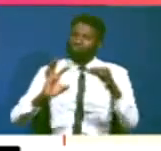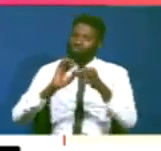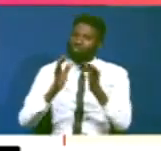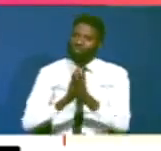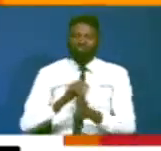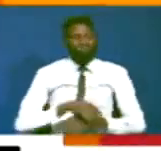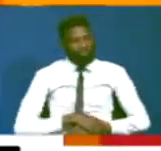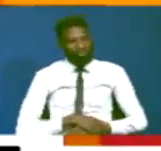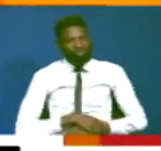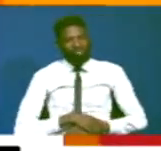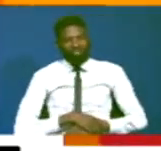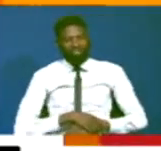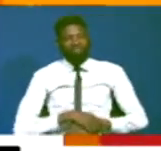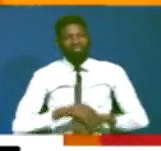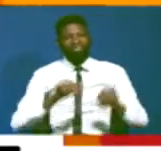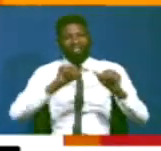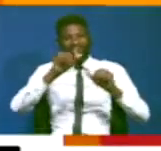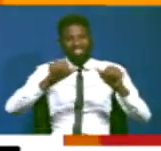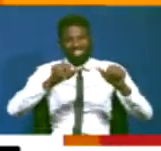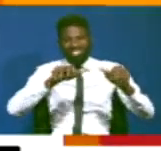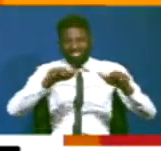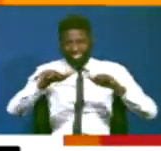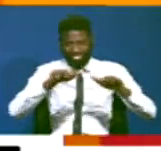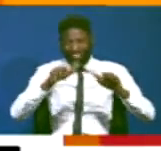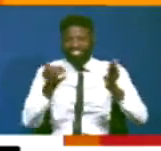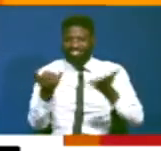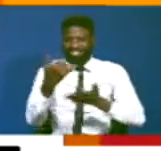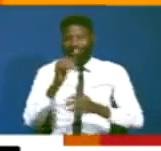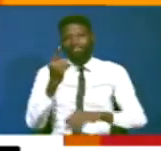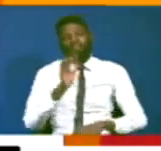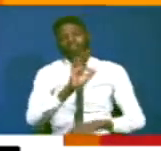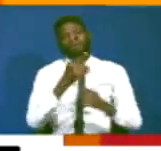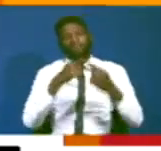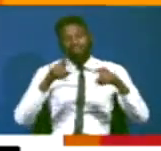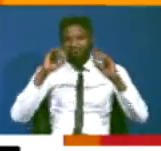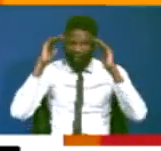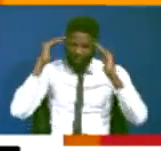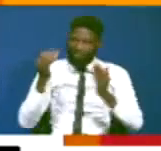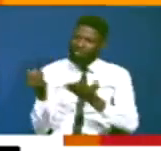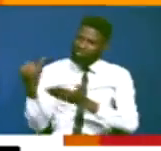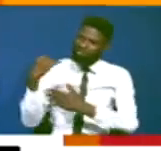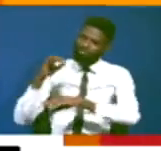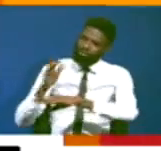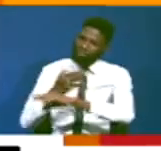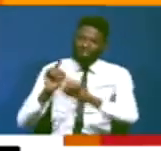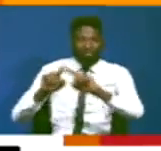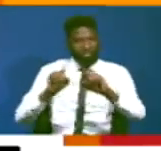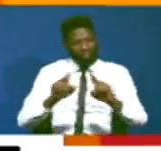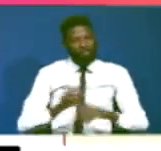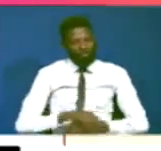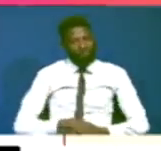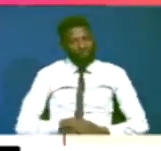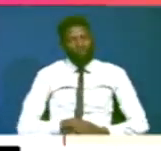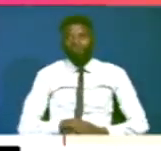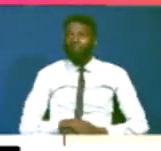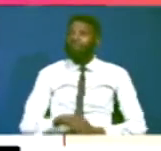Architecture was the first intention from your father's side, yes, but you were more inclined towards the arts, yes, and music as such, isn't it? Well,